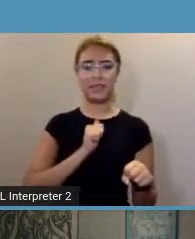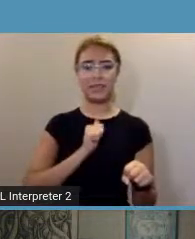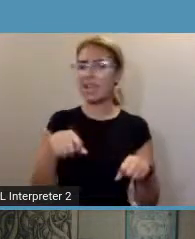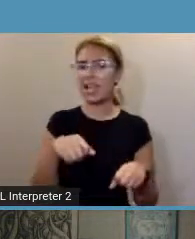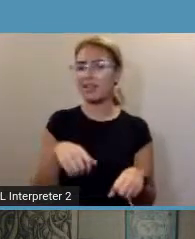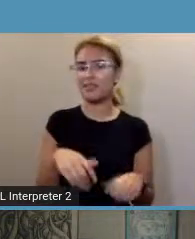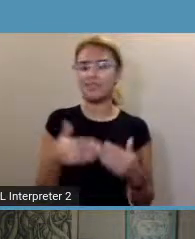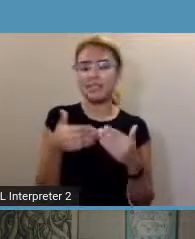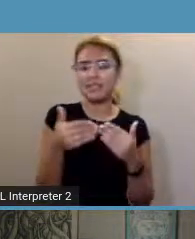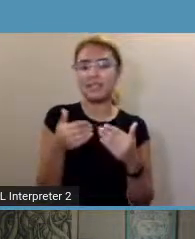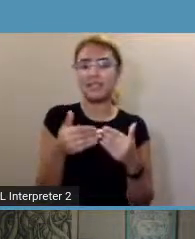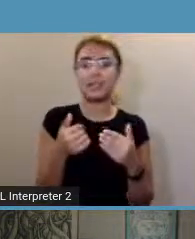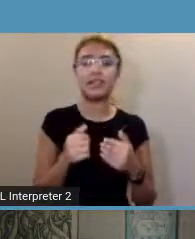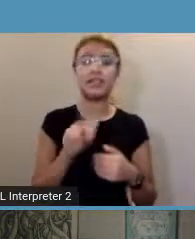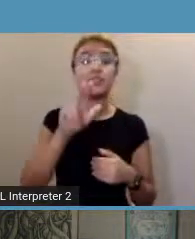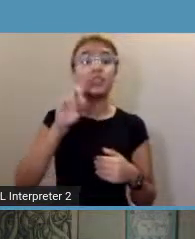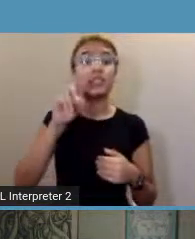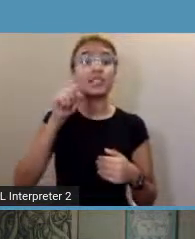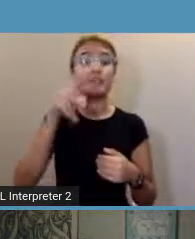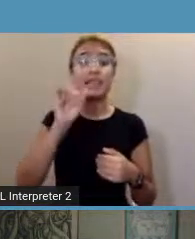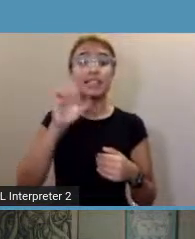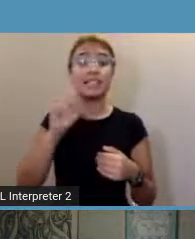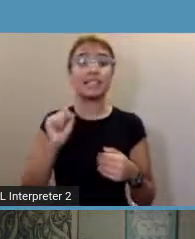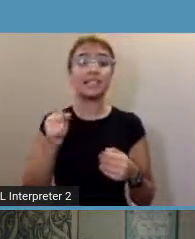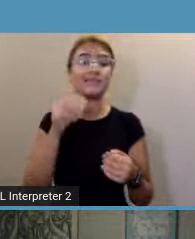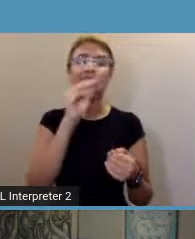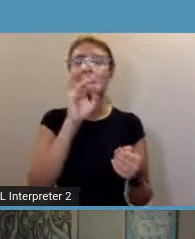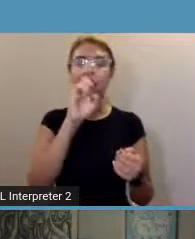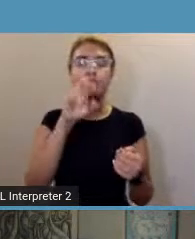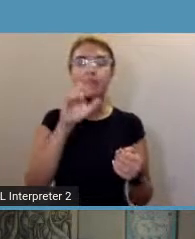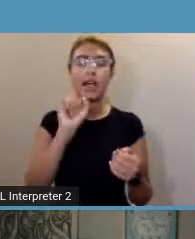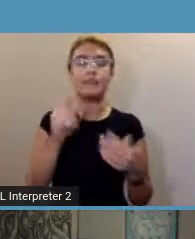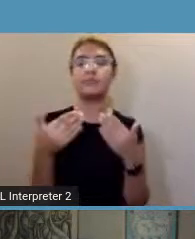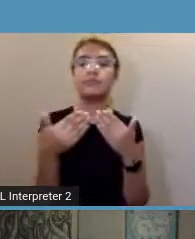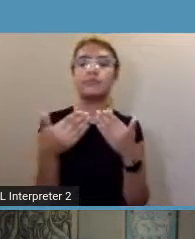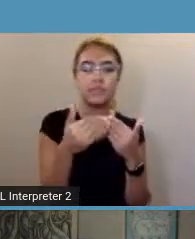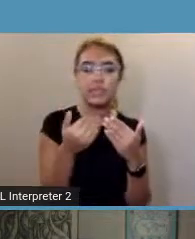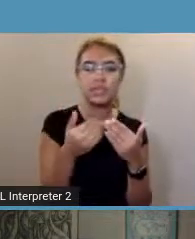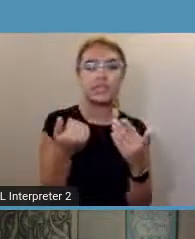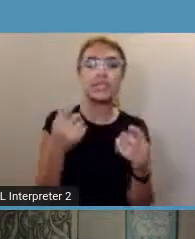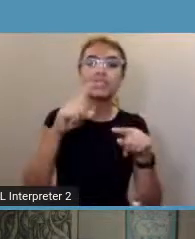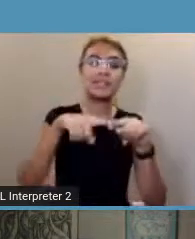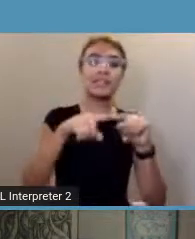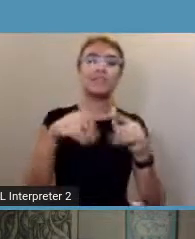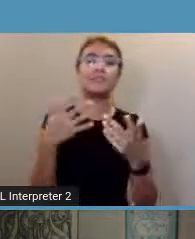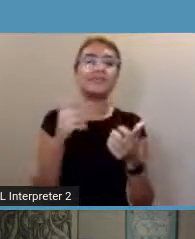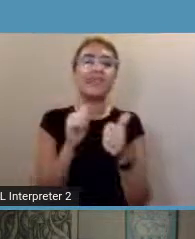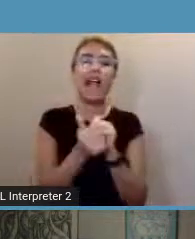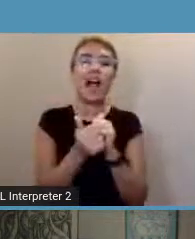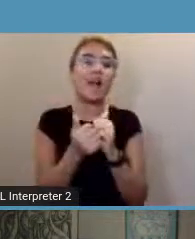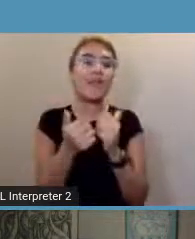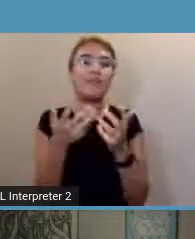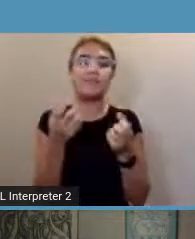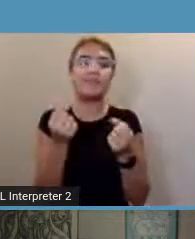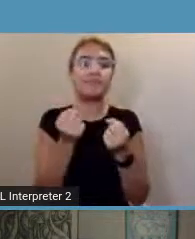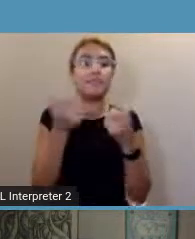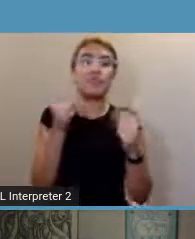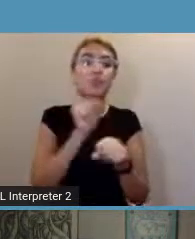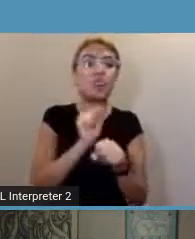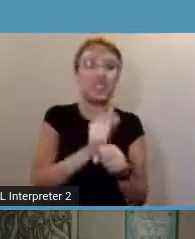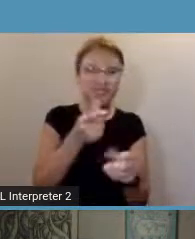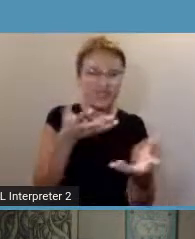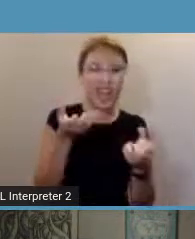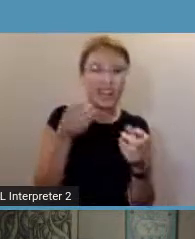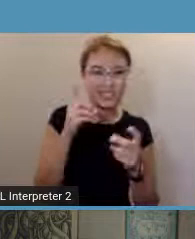ahead. 3D spaces, Minecraft, super easy again. It just depends on how willing you are to add interaction, or you want to do a virtual space.